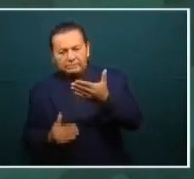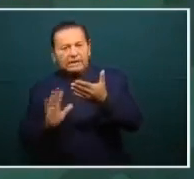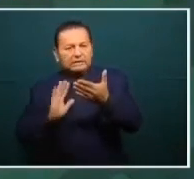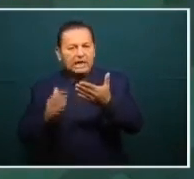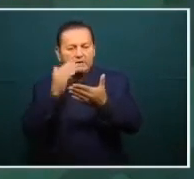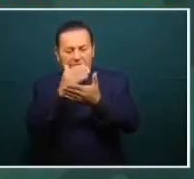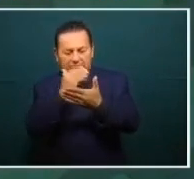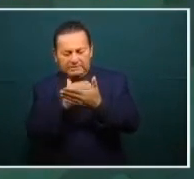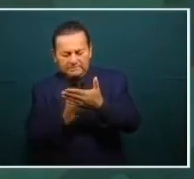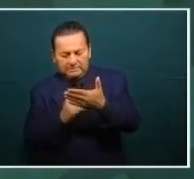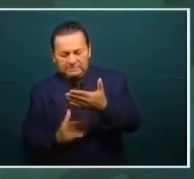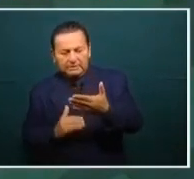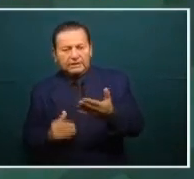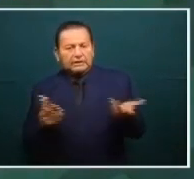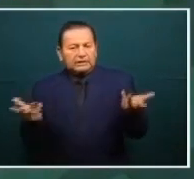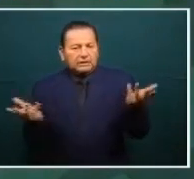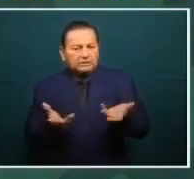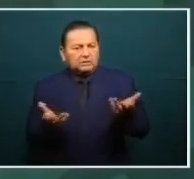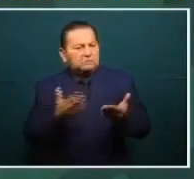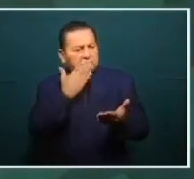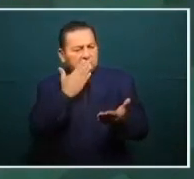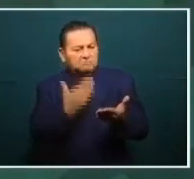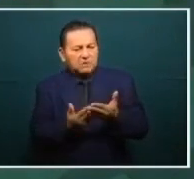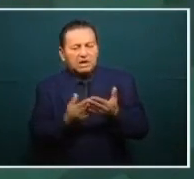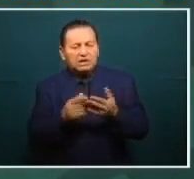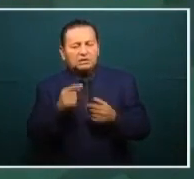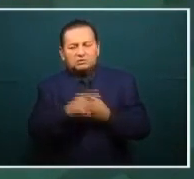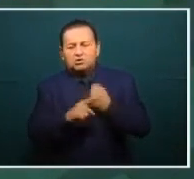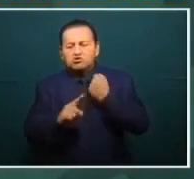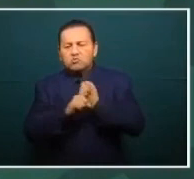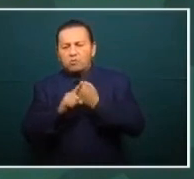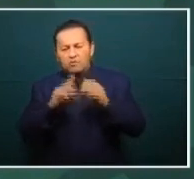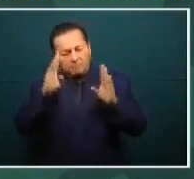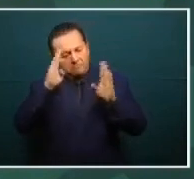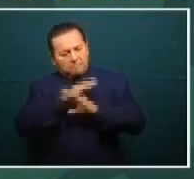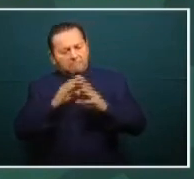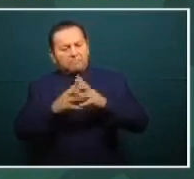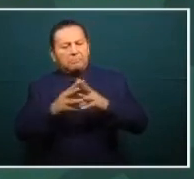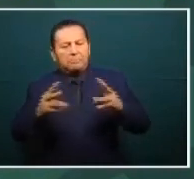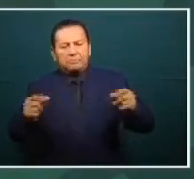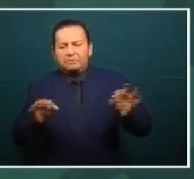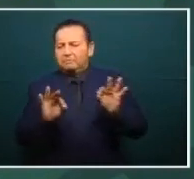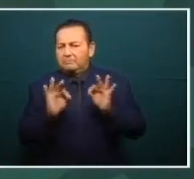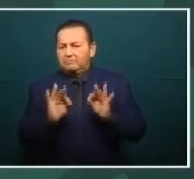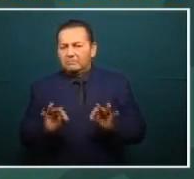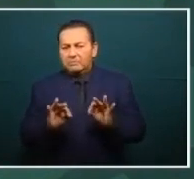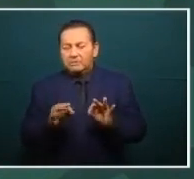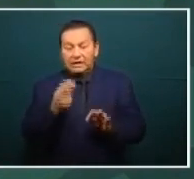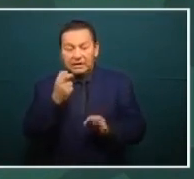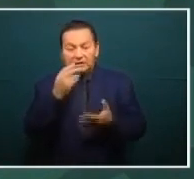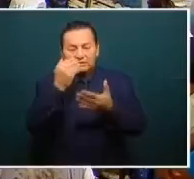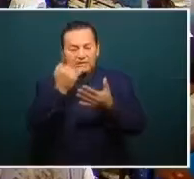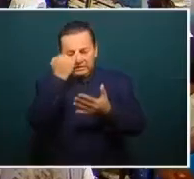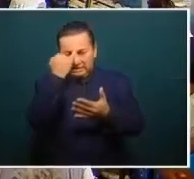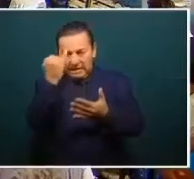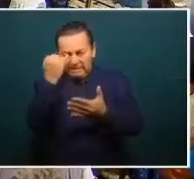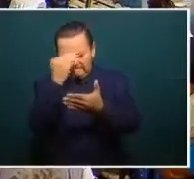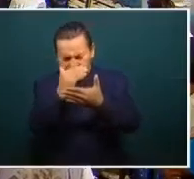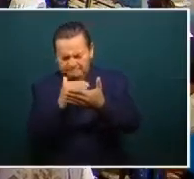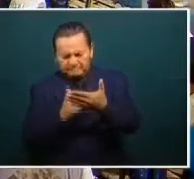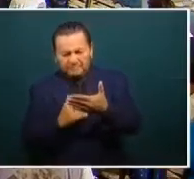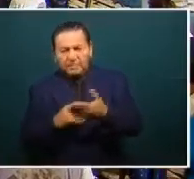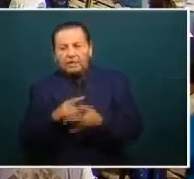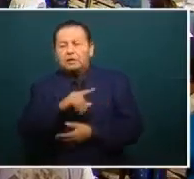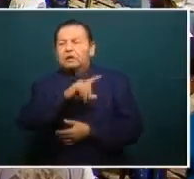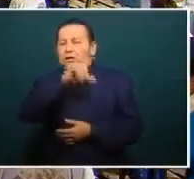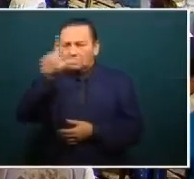And we've already made a plan to deal with the migrational phenomenon that's giving us very